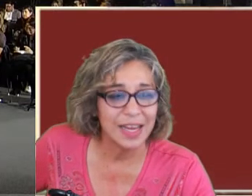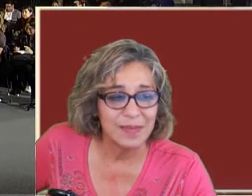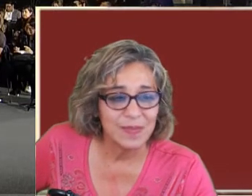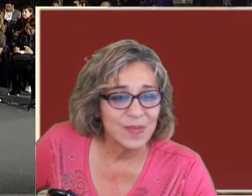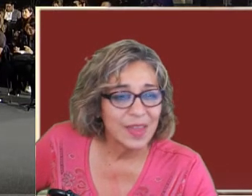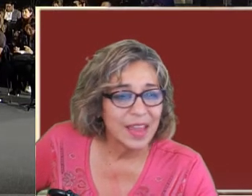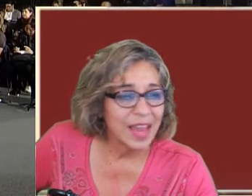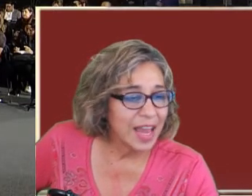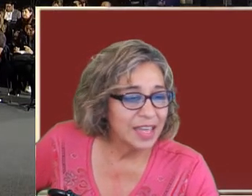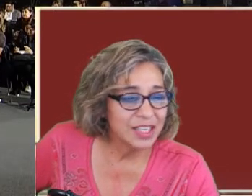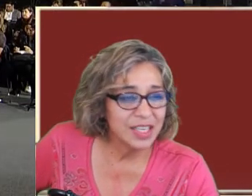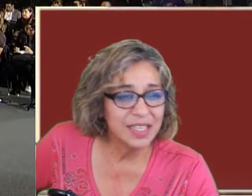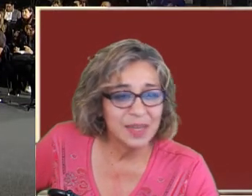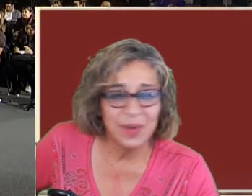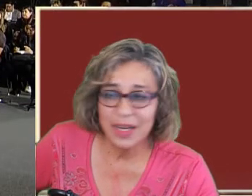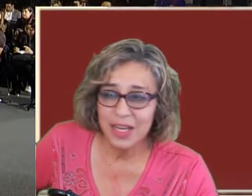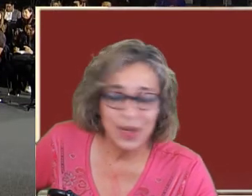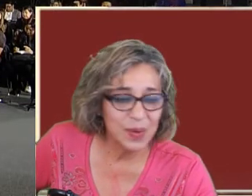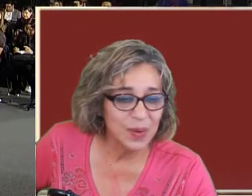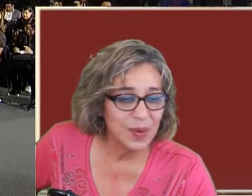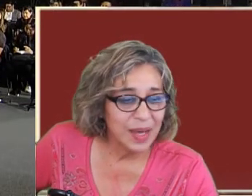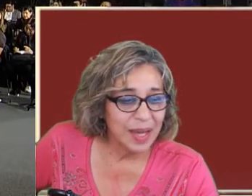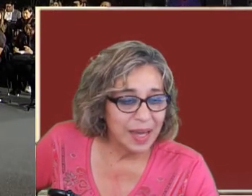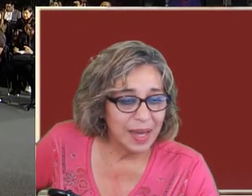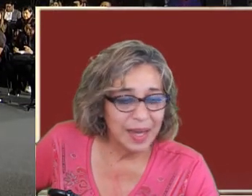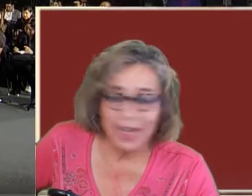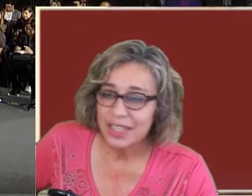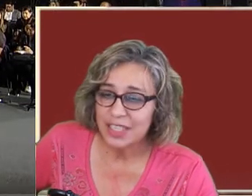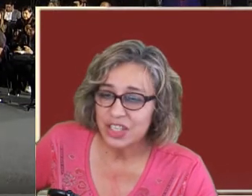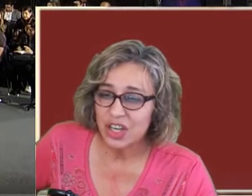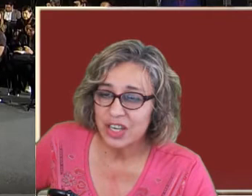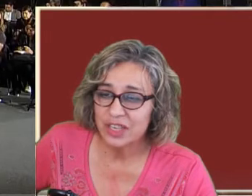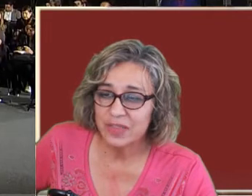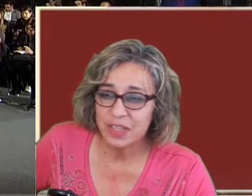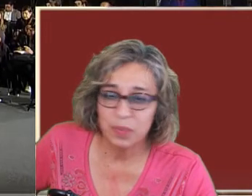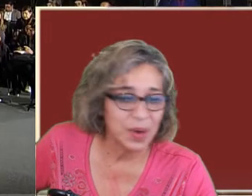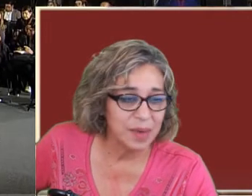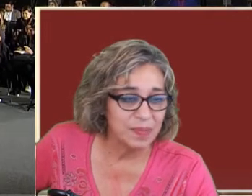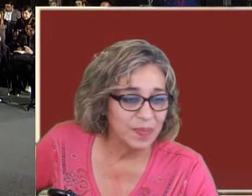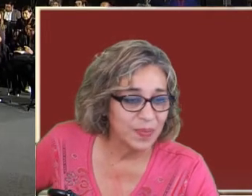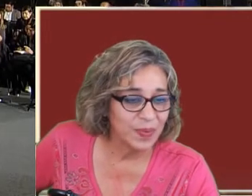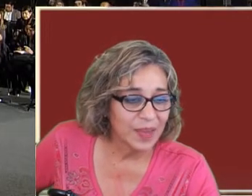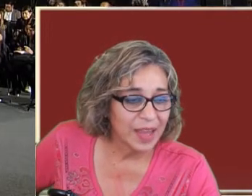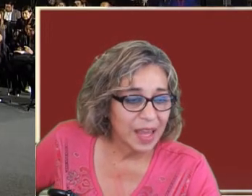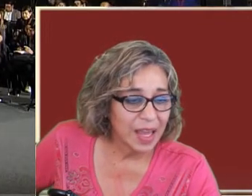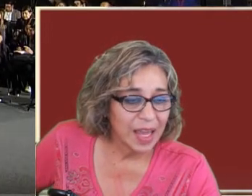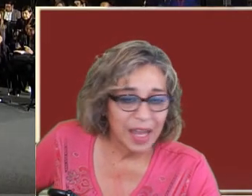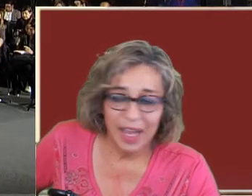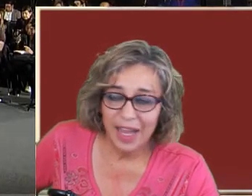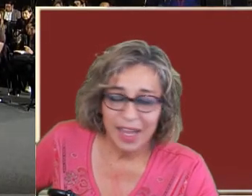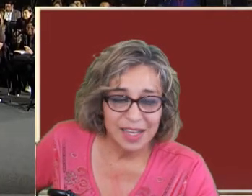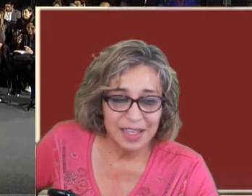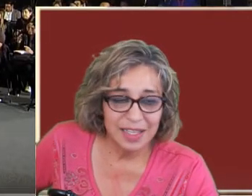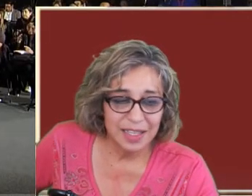lady. And she's the one who... is in charge of this program.